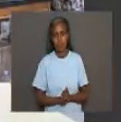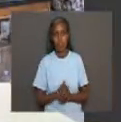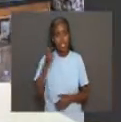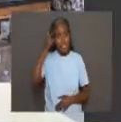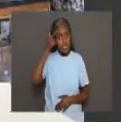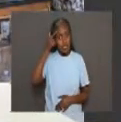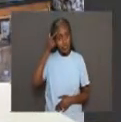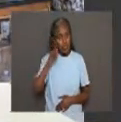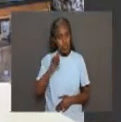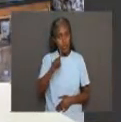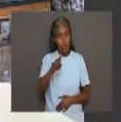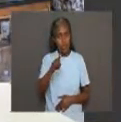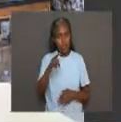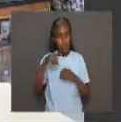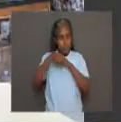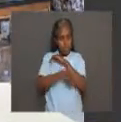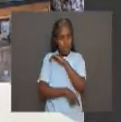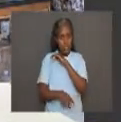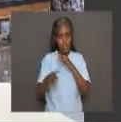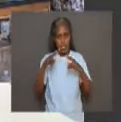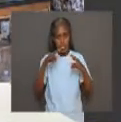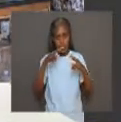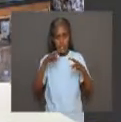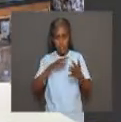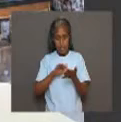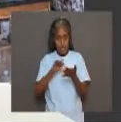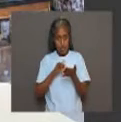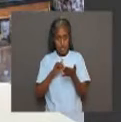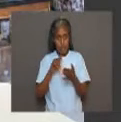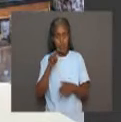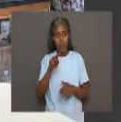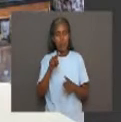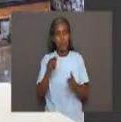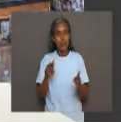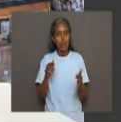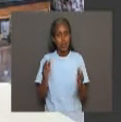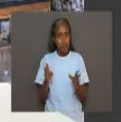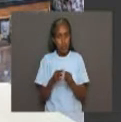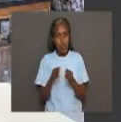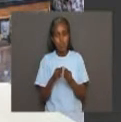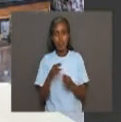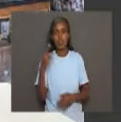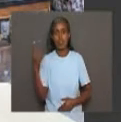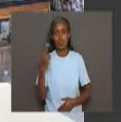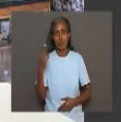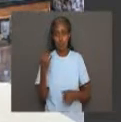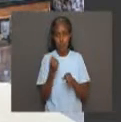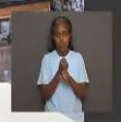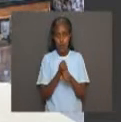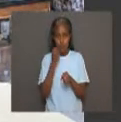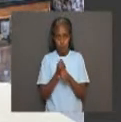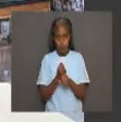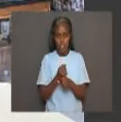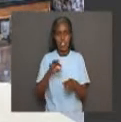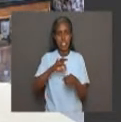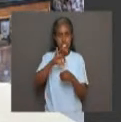Suppose you were to take a survey in your community on the use of coffee,